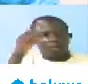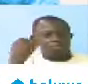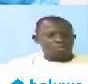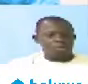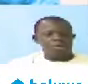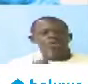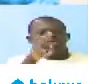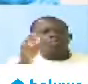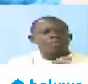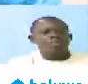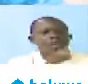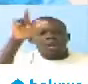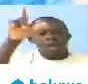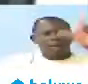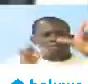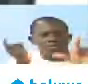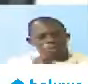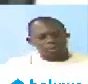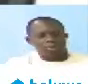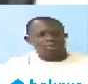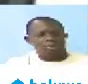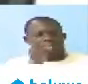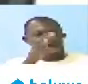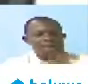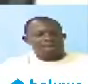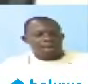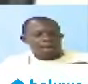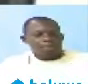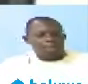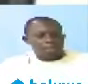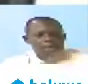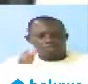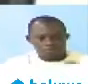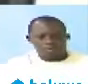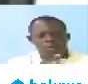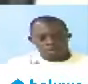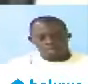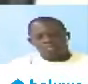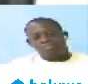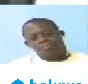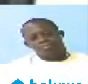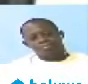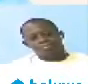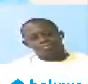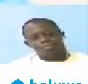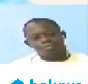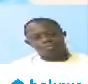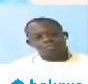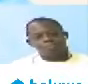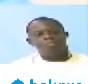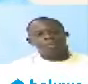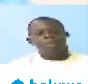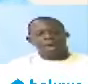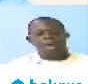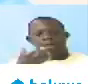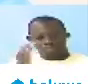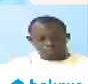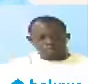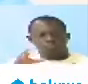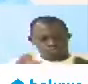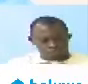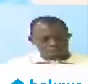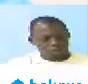captain. I was a captain by then. Proceed, please. Tenten. So ni karsa ulogon. I used to be with them